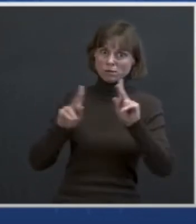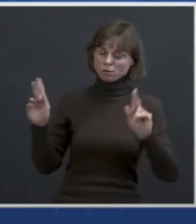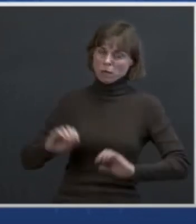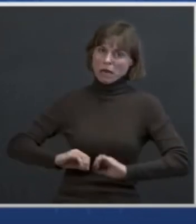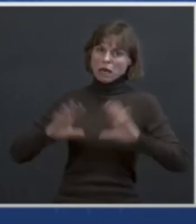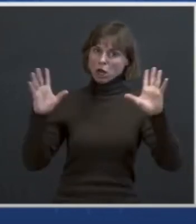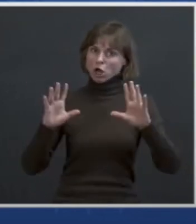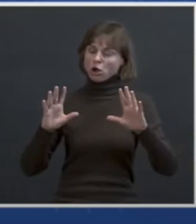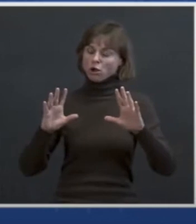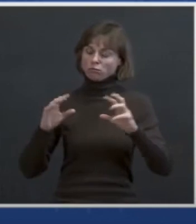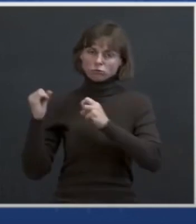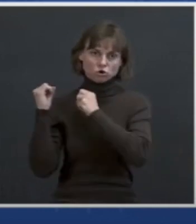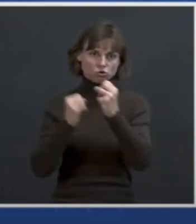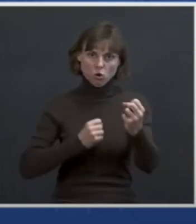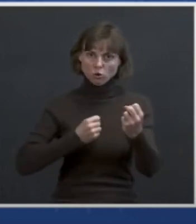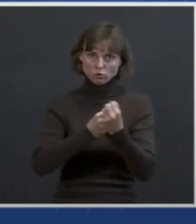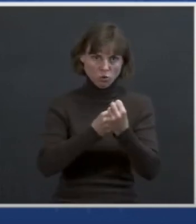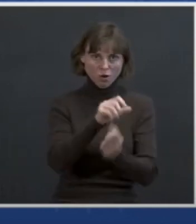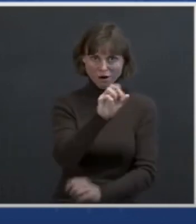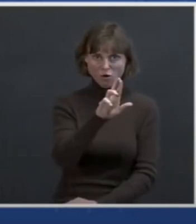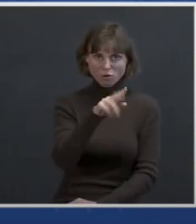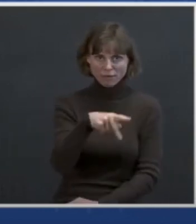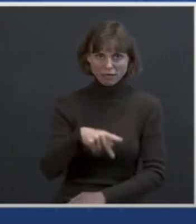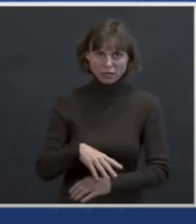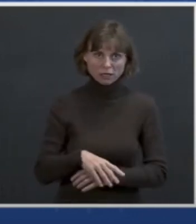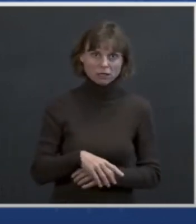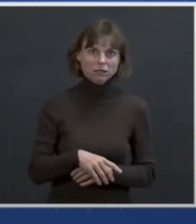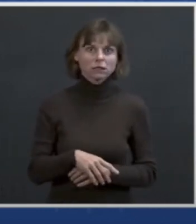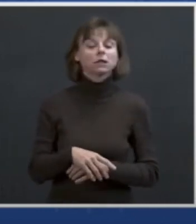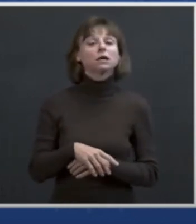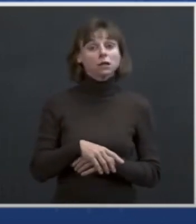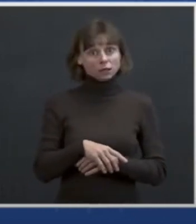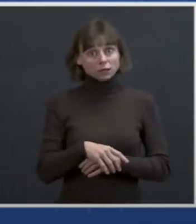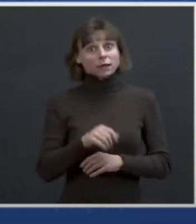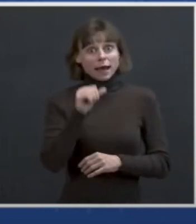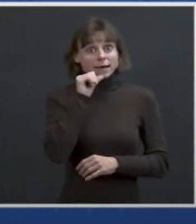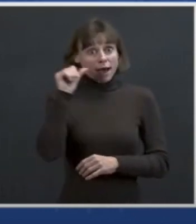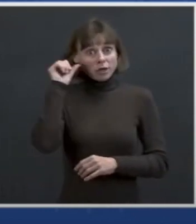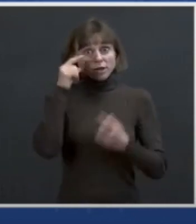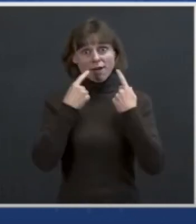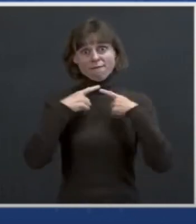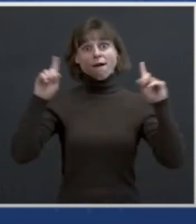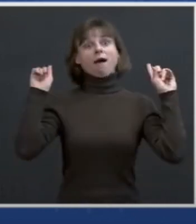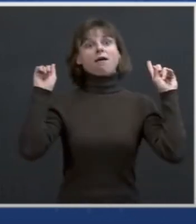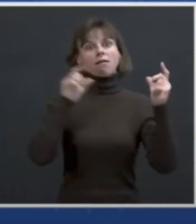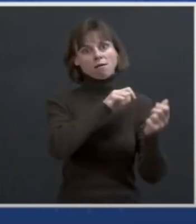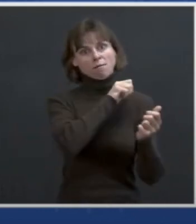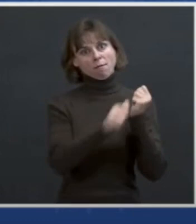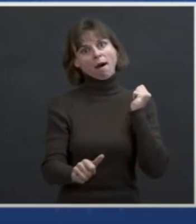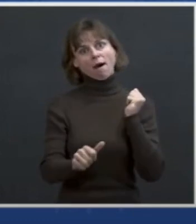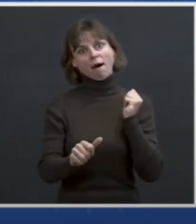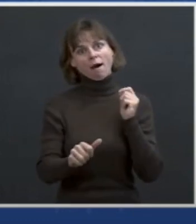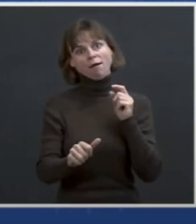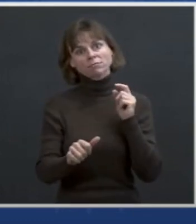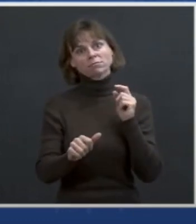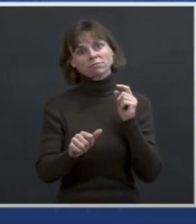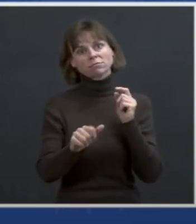support the American Rescue Plan. Yesterday, with the final passage of the plan in the House of